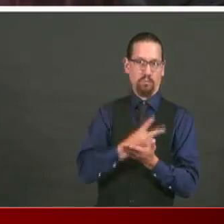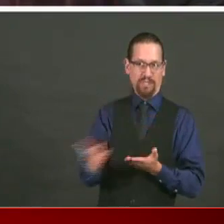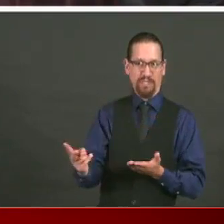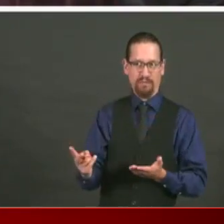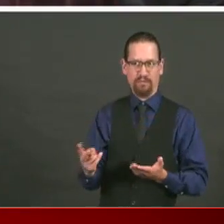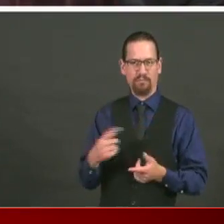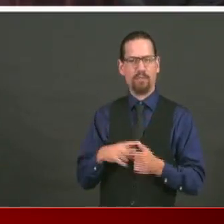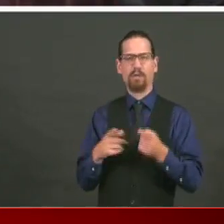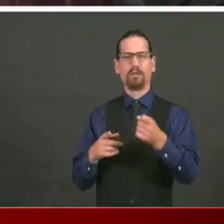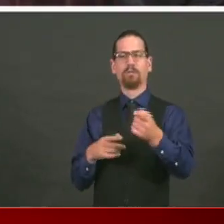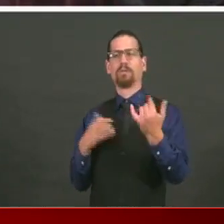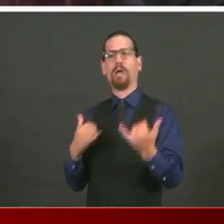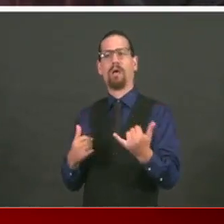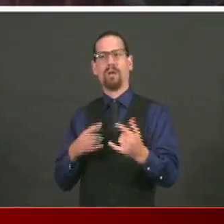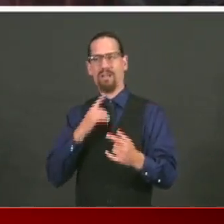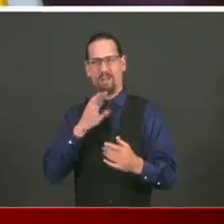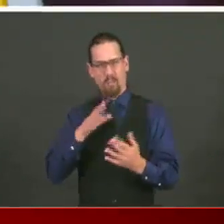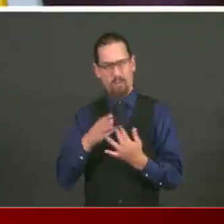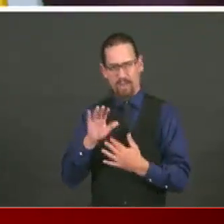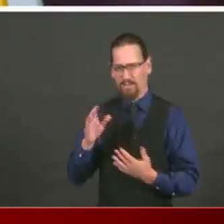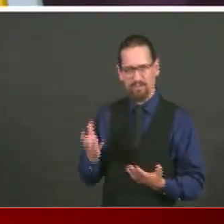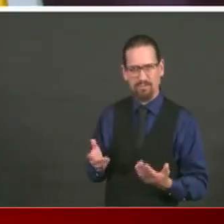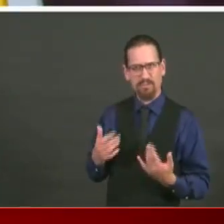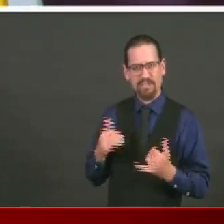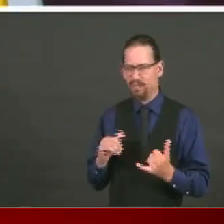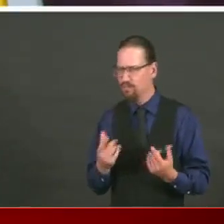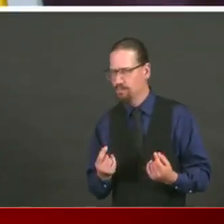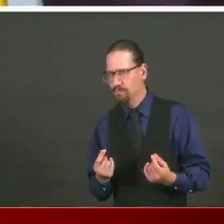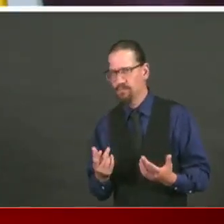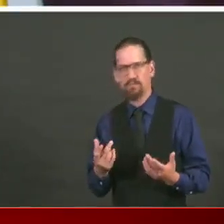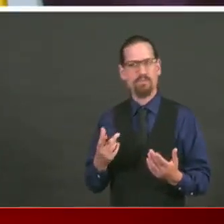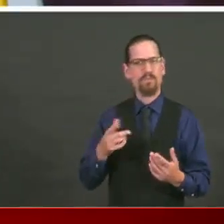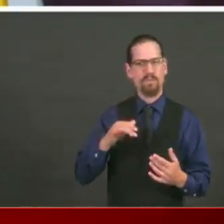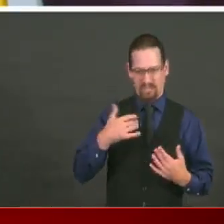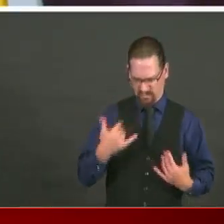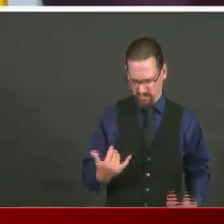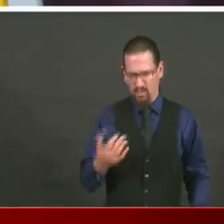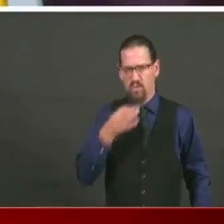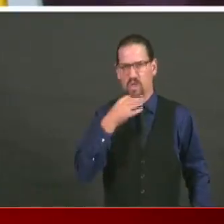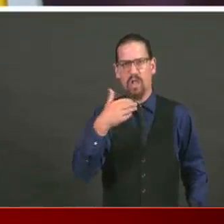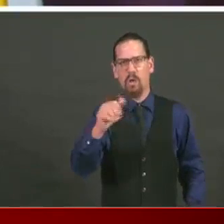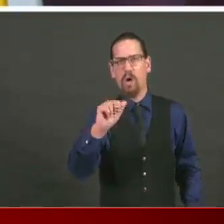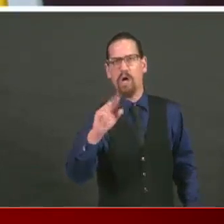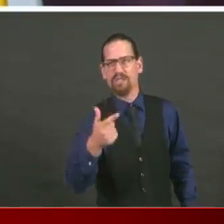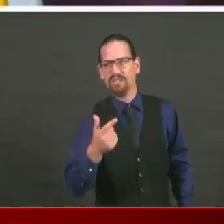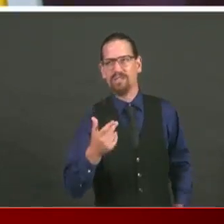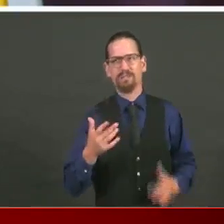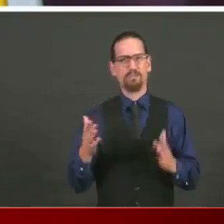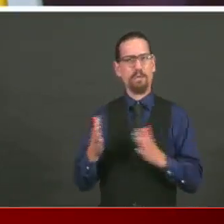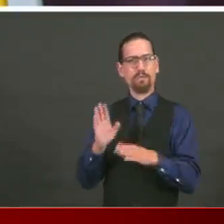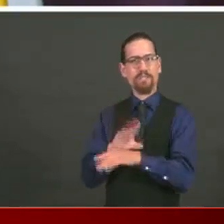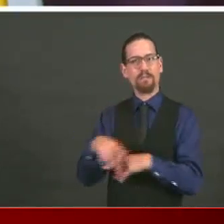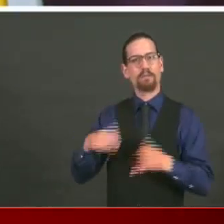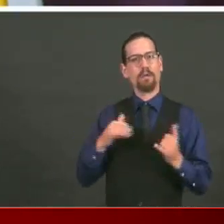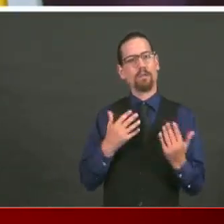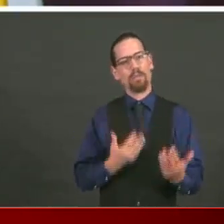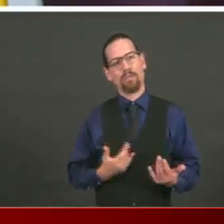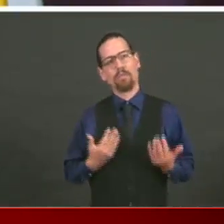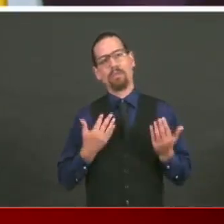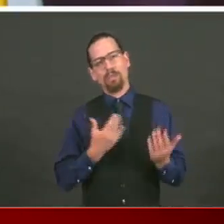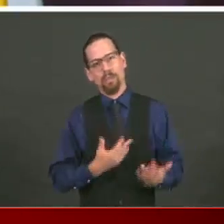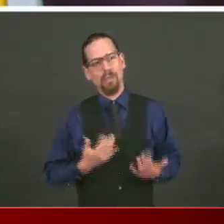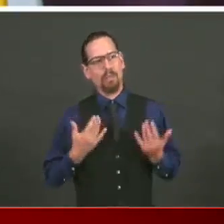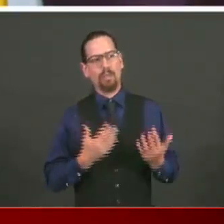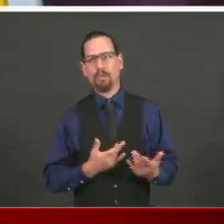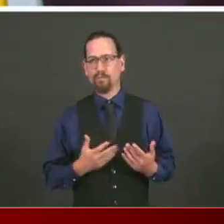you've got to go through all of that. So now we're looking way into August. And so what do you say to the small businesses who wish that you had done this a month to 6 weeks